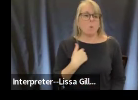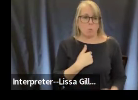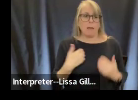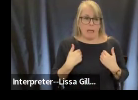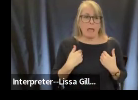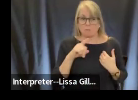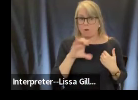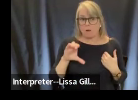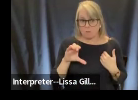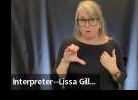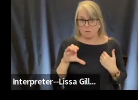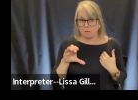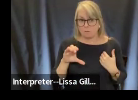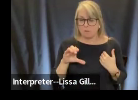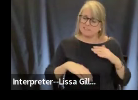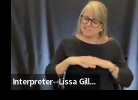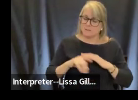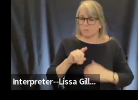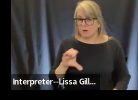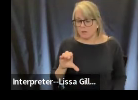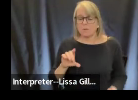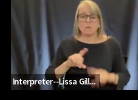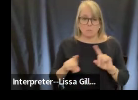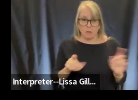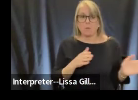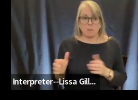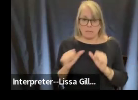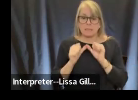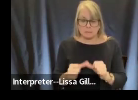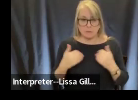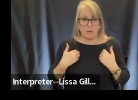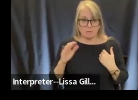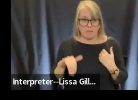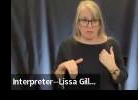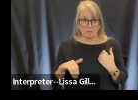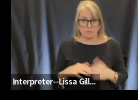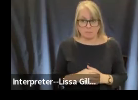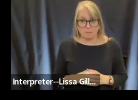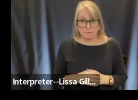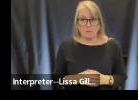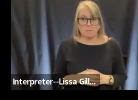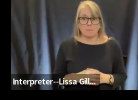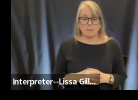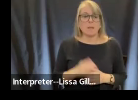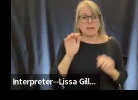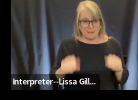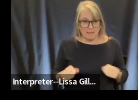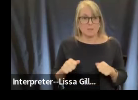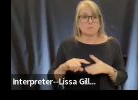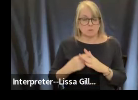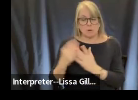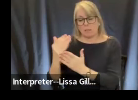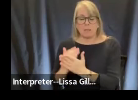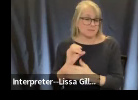And while it is just 100, we do plan on continuing to have that inventory. So we can start a list of those who need it if we run